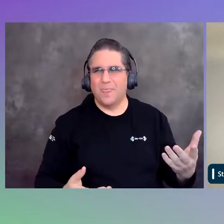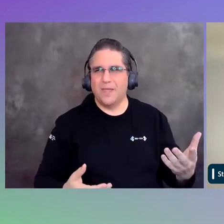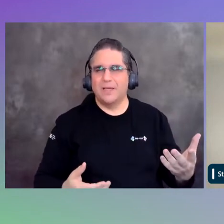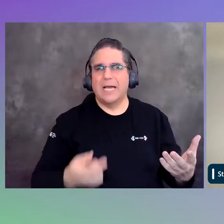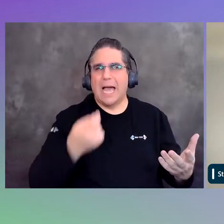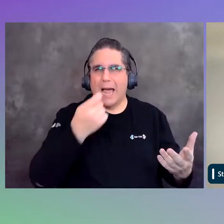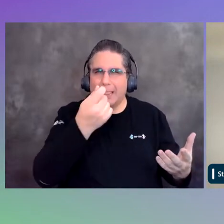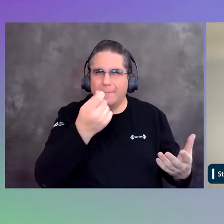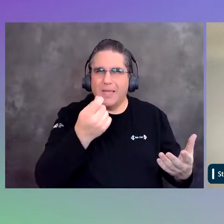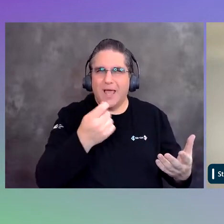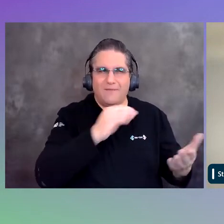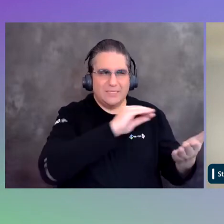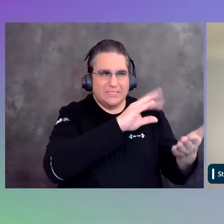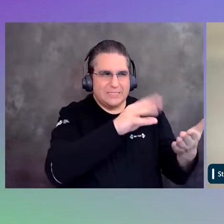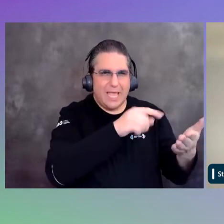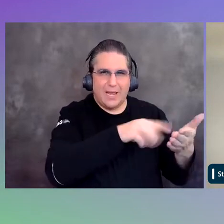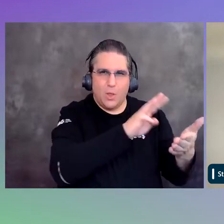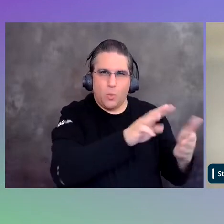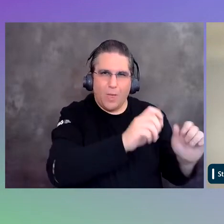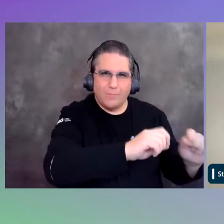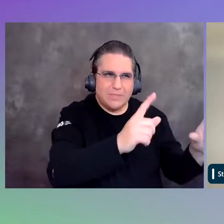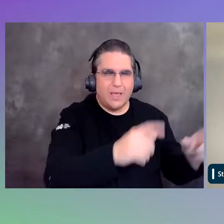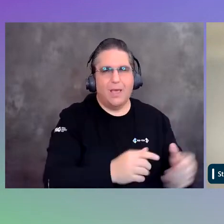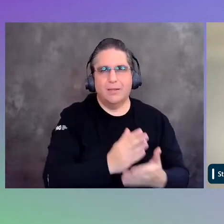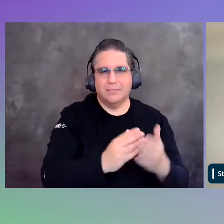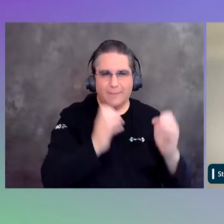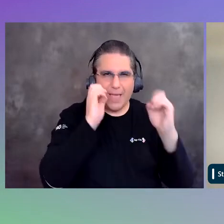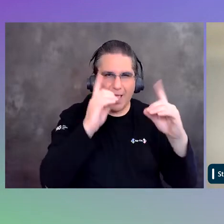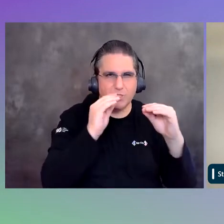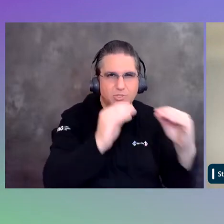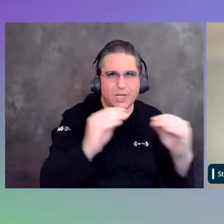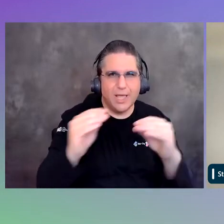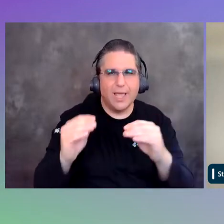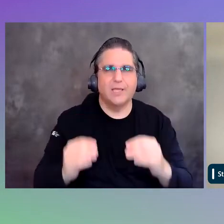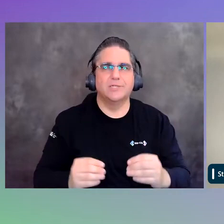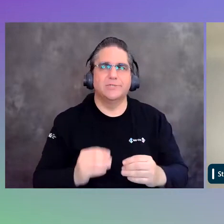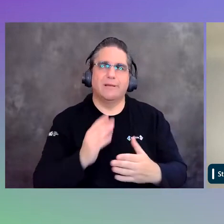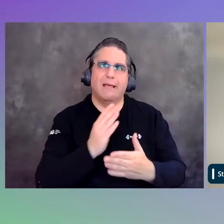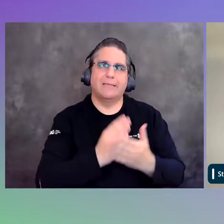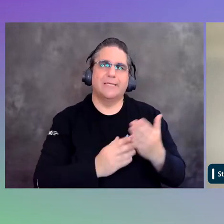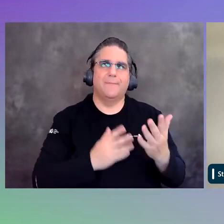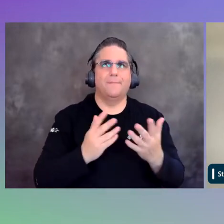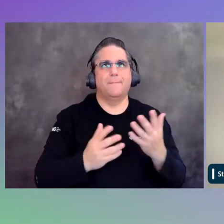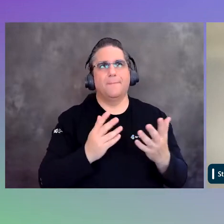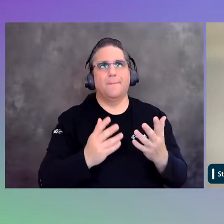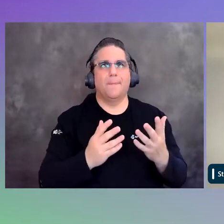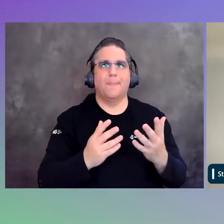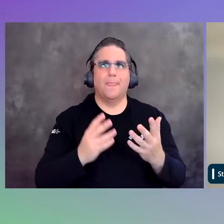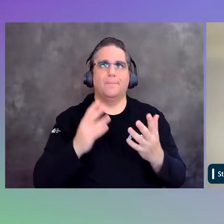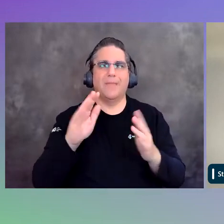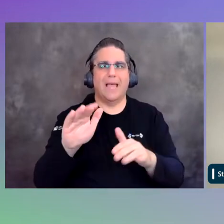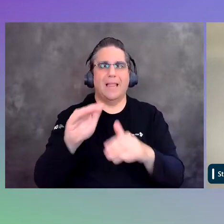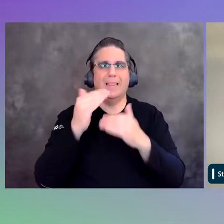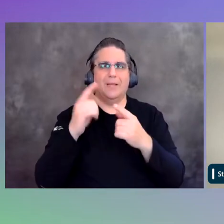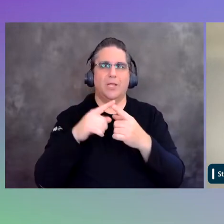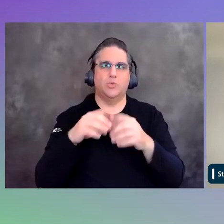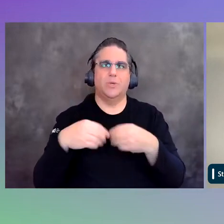our sites, a bit of education to size it out, and then sort of limiting from introducing new problems as